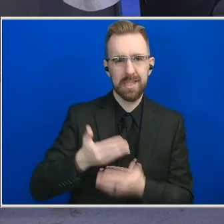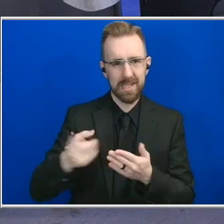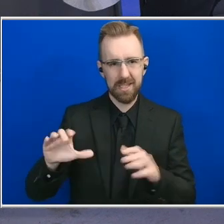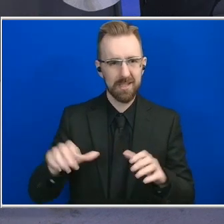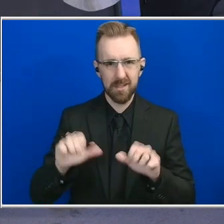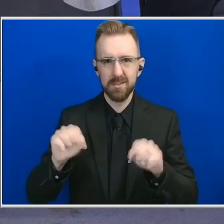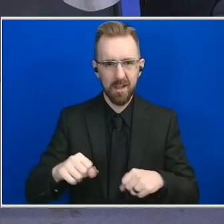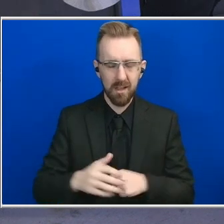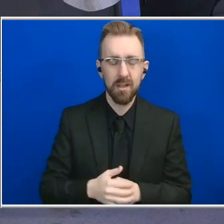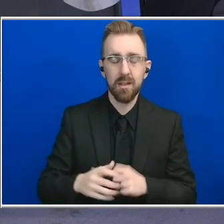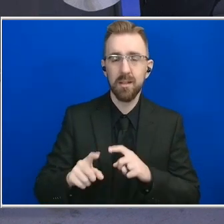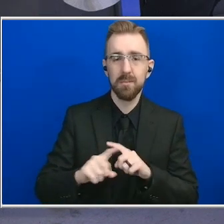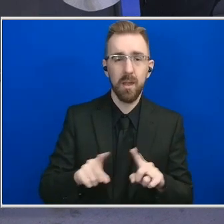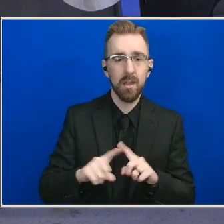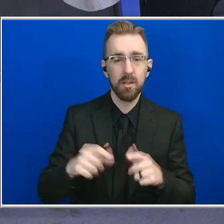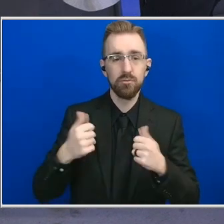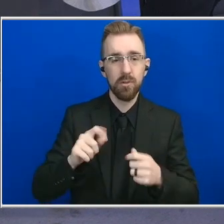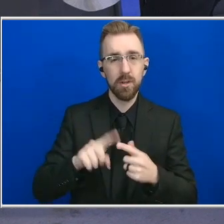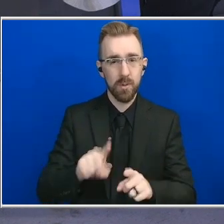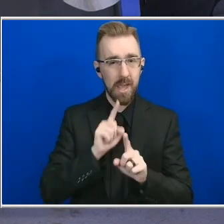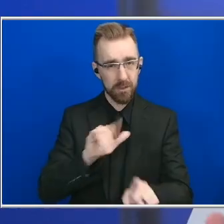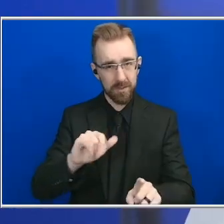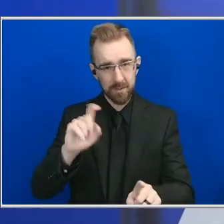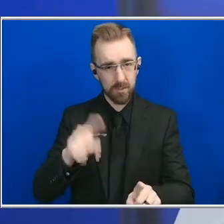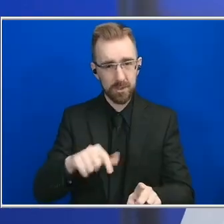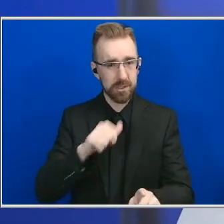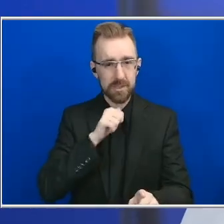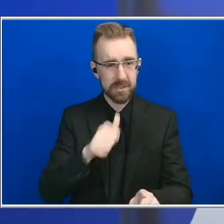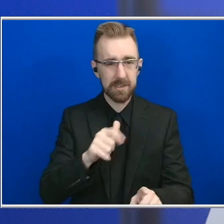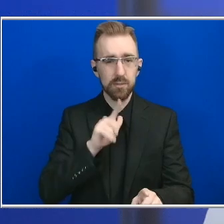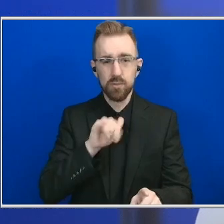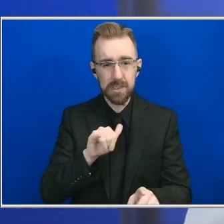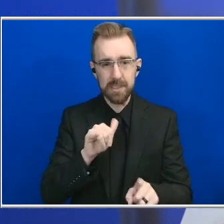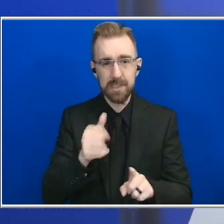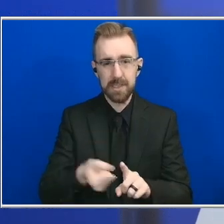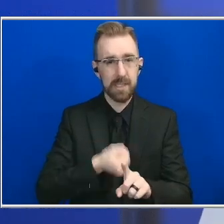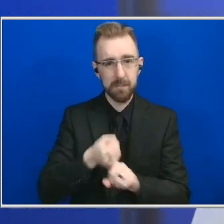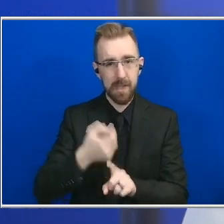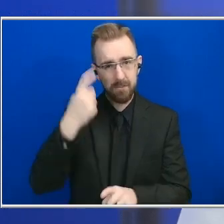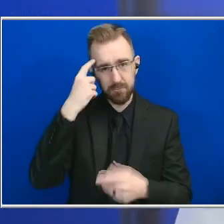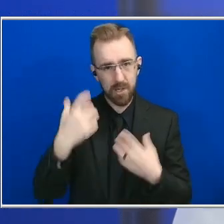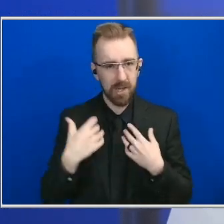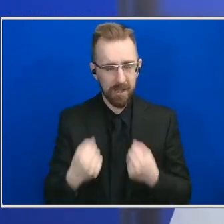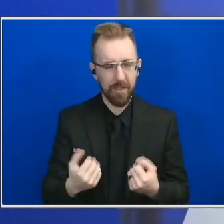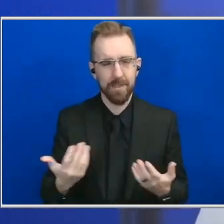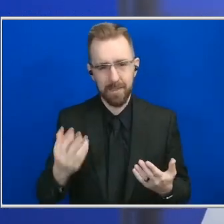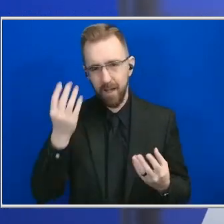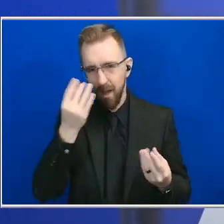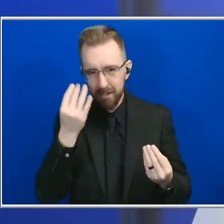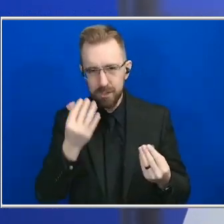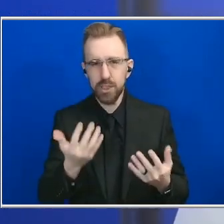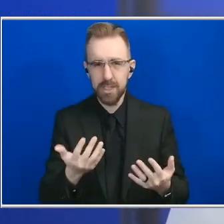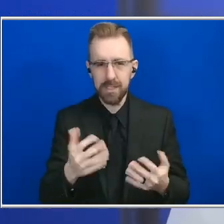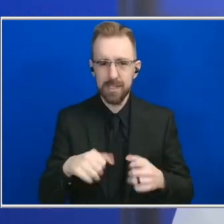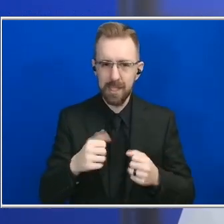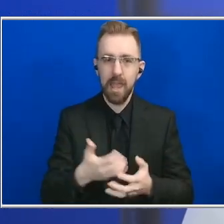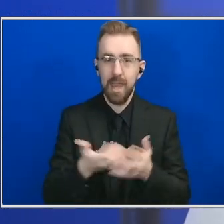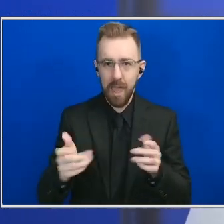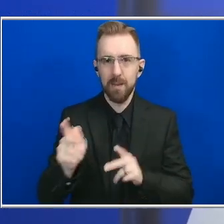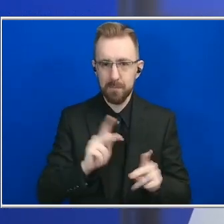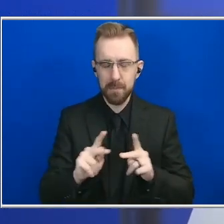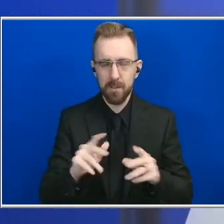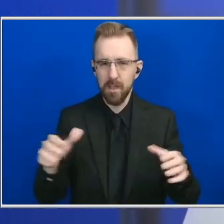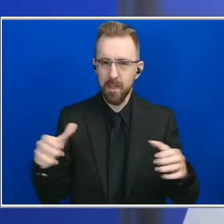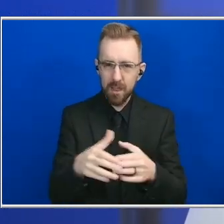the trying to answer this question, does it really impact brain health and cognition? Takes a lot of people and a lot of time.